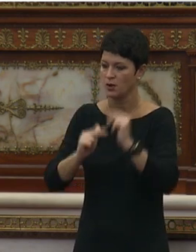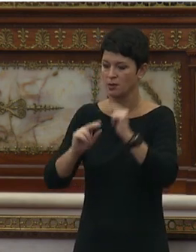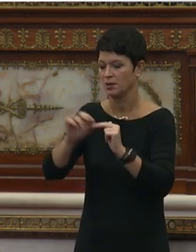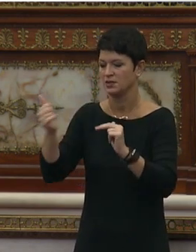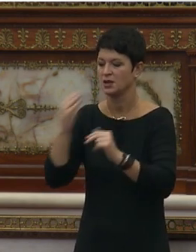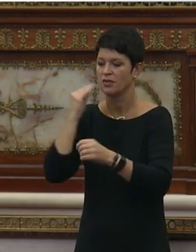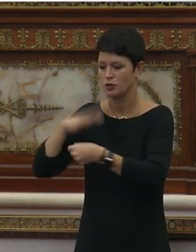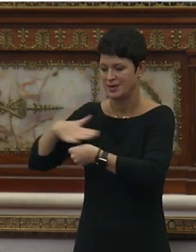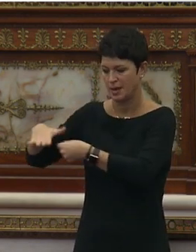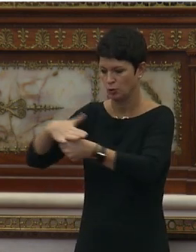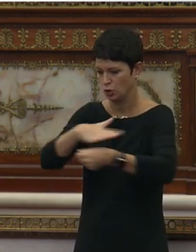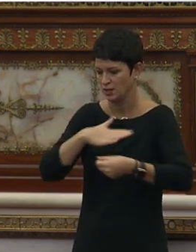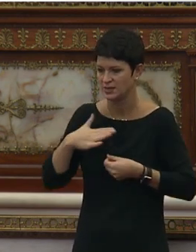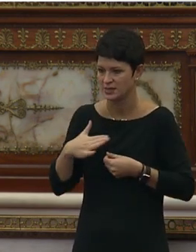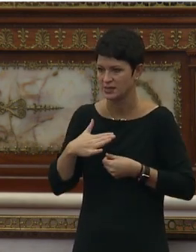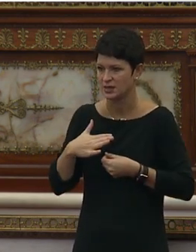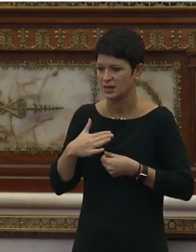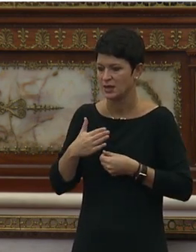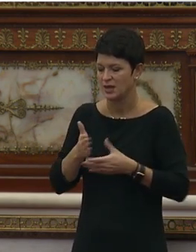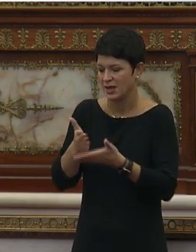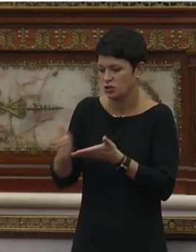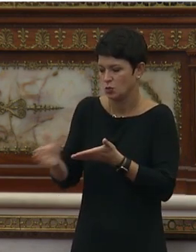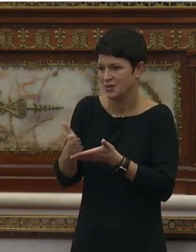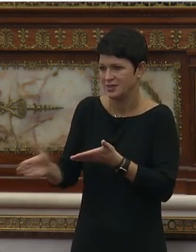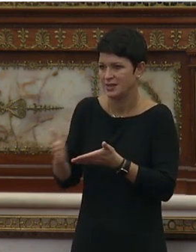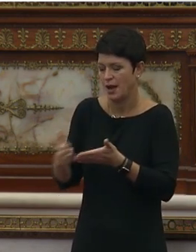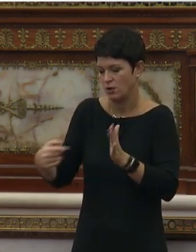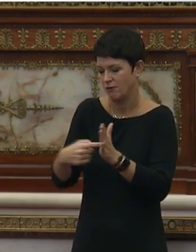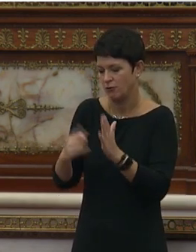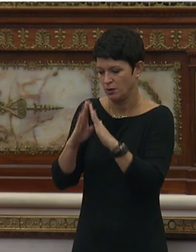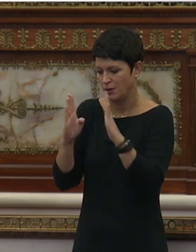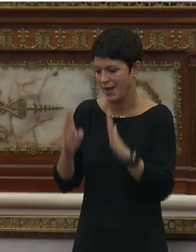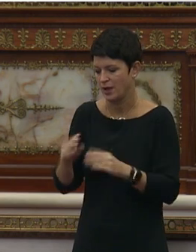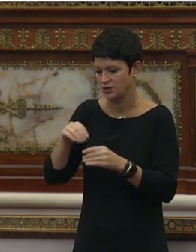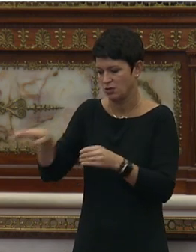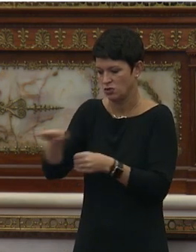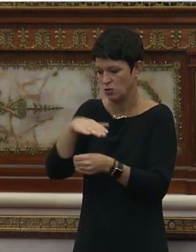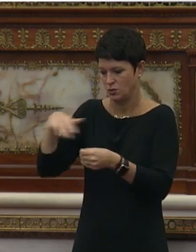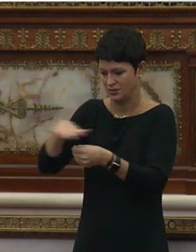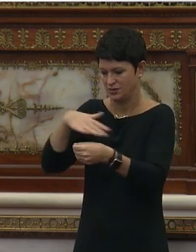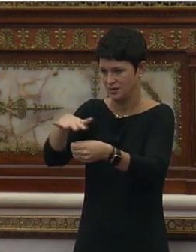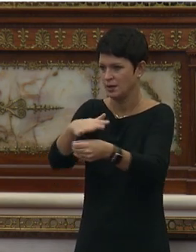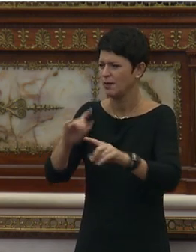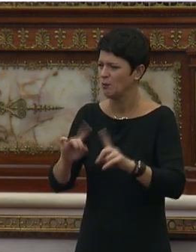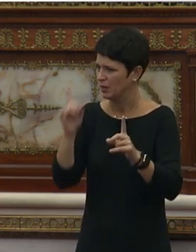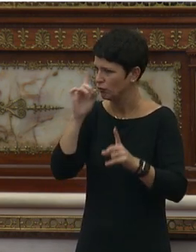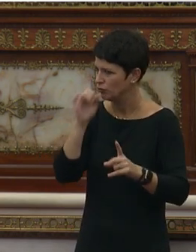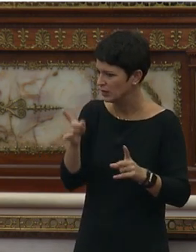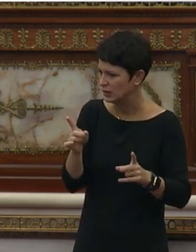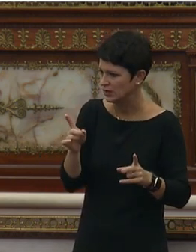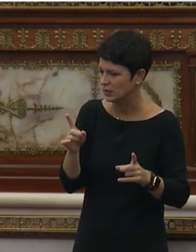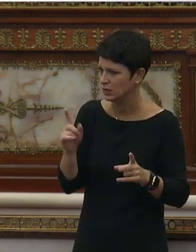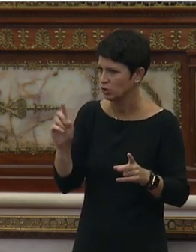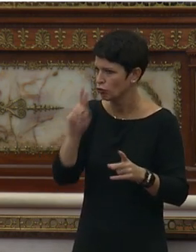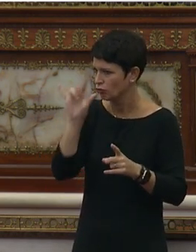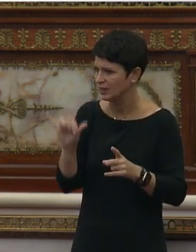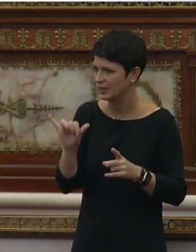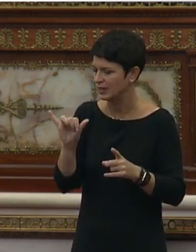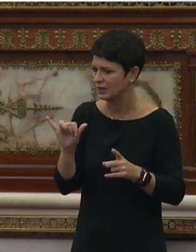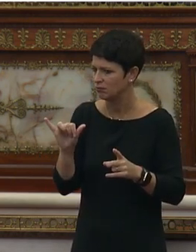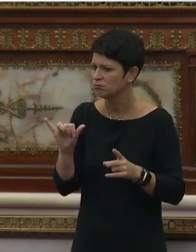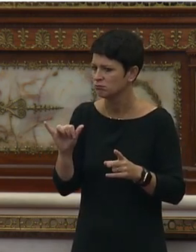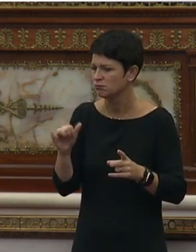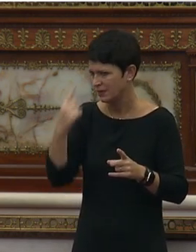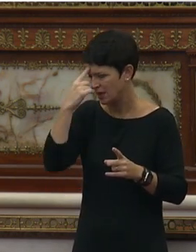other neighborhoods and squeeze out potential affordable housing in those areas. But reality matters